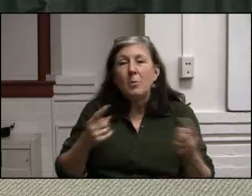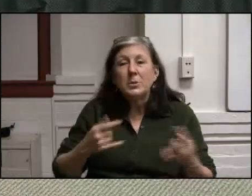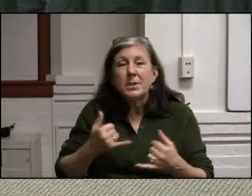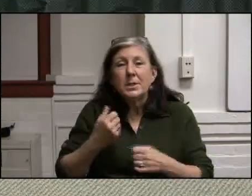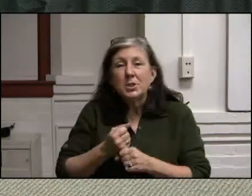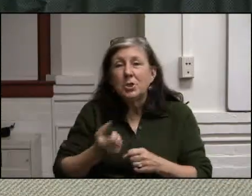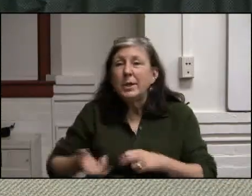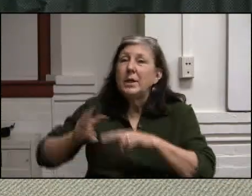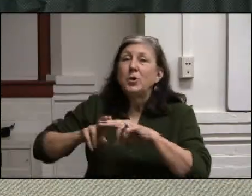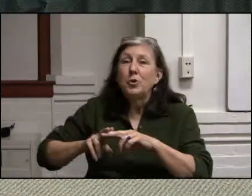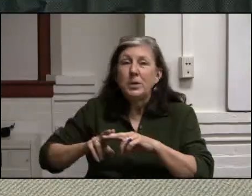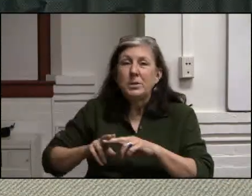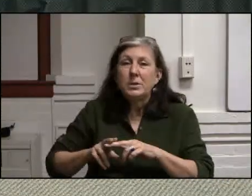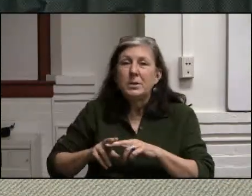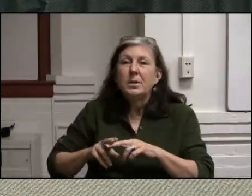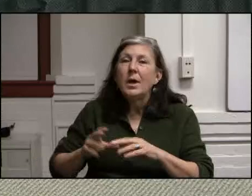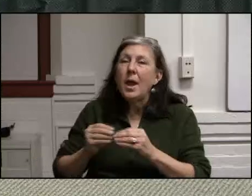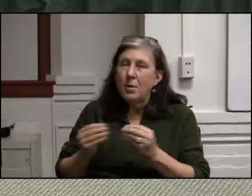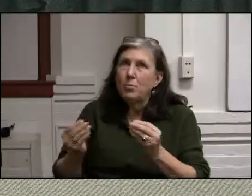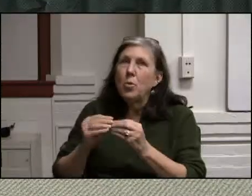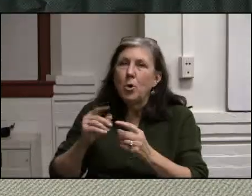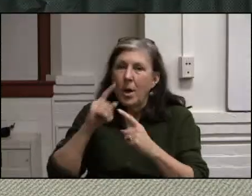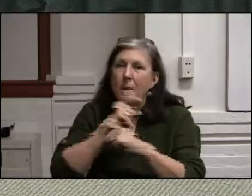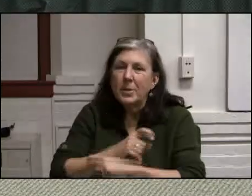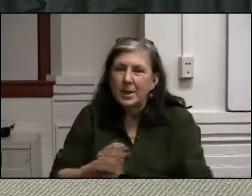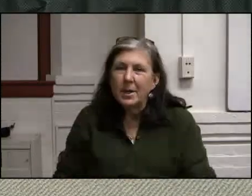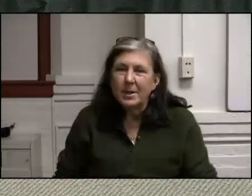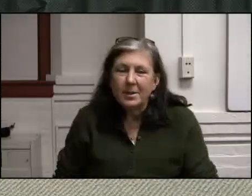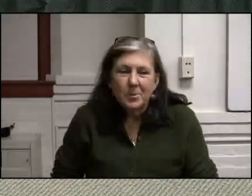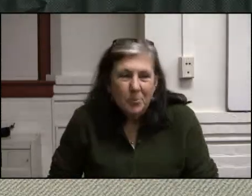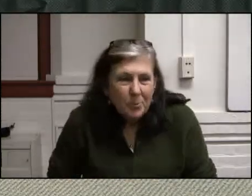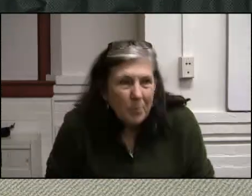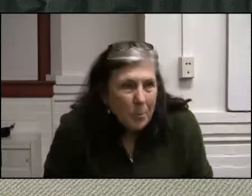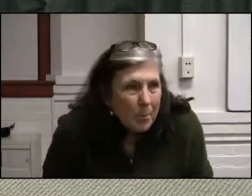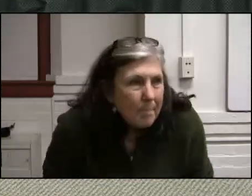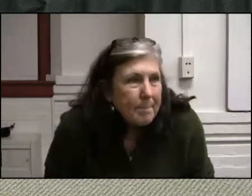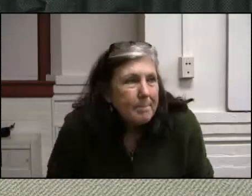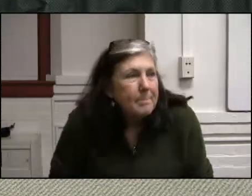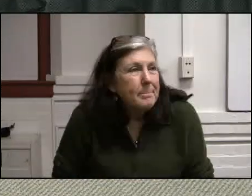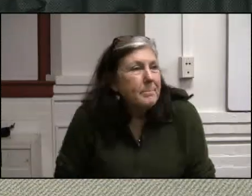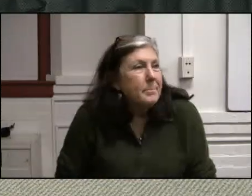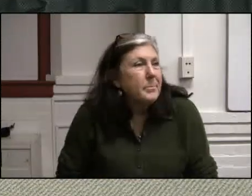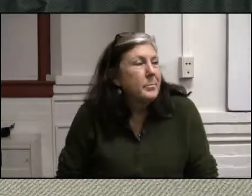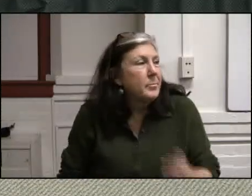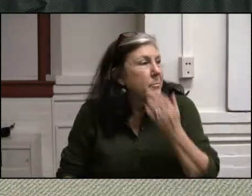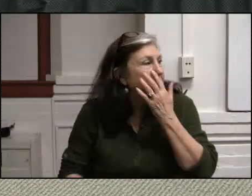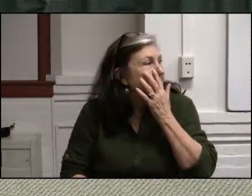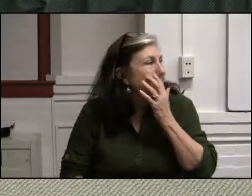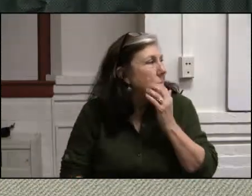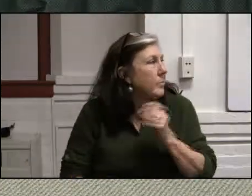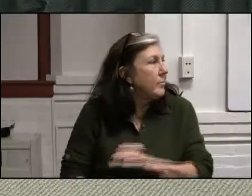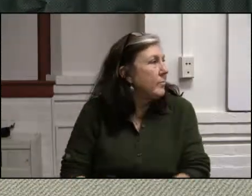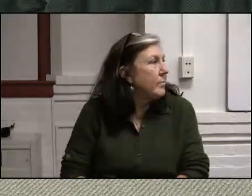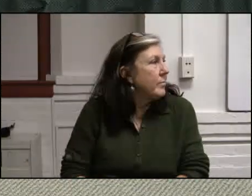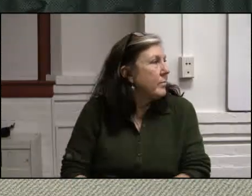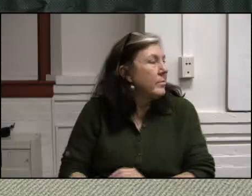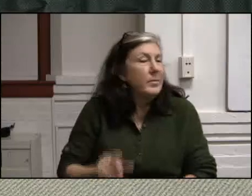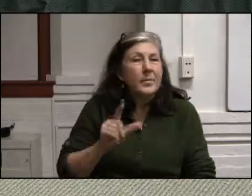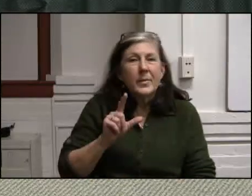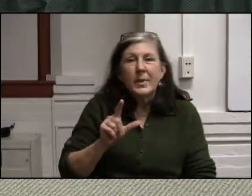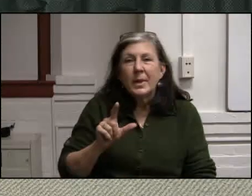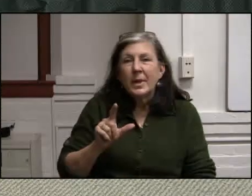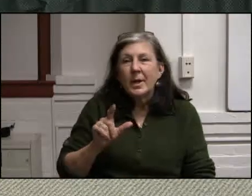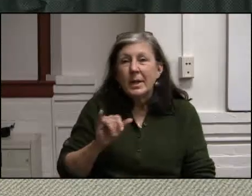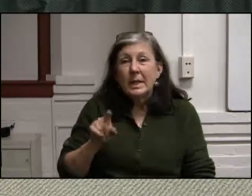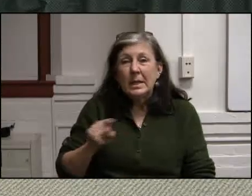have an increase and a much more complicated report. Just wanted to note that for the record. I must say, I'm